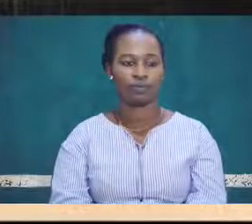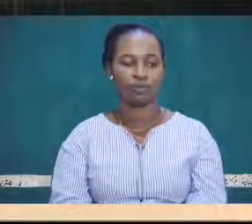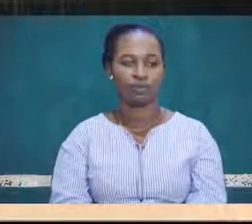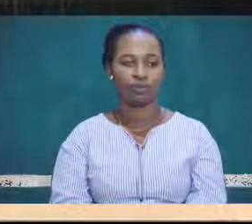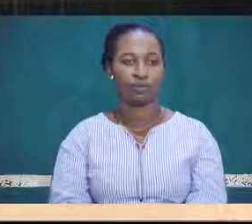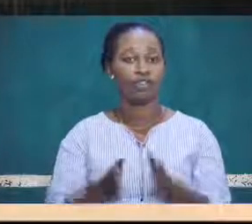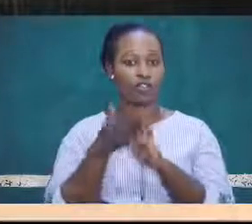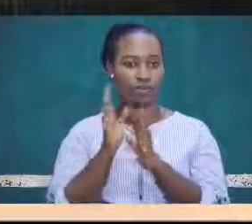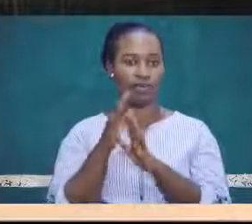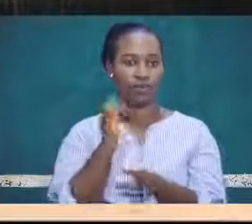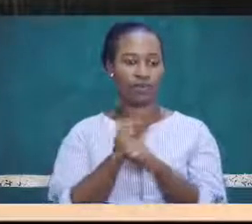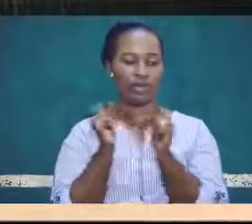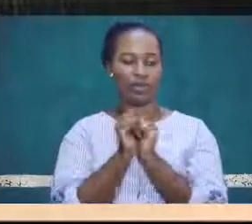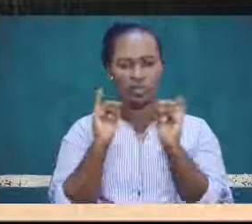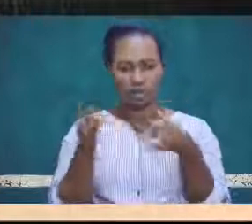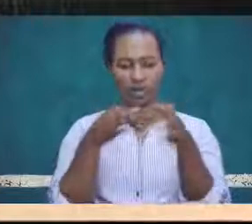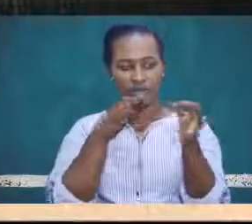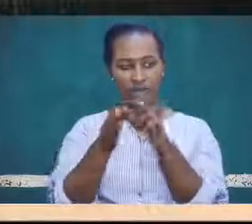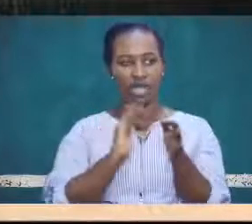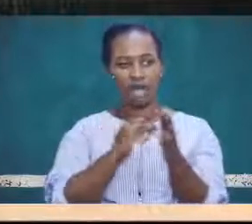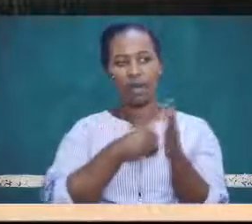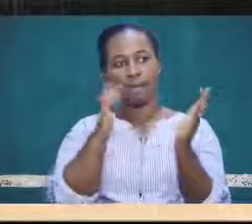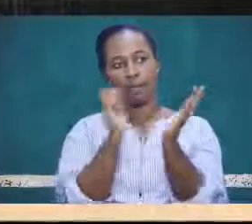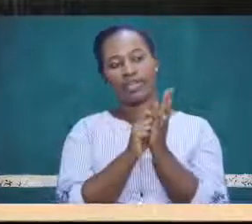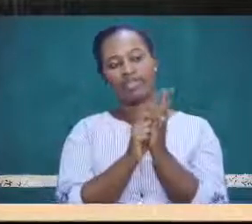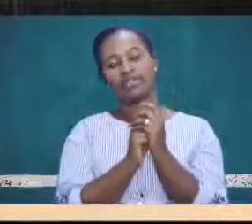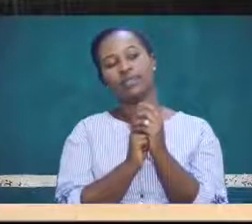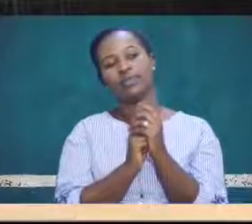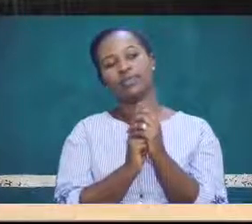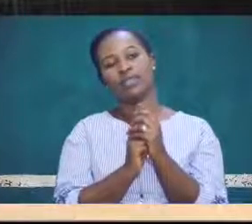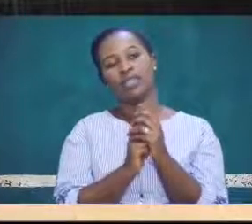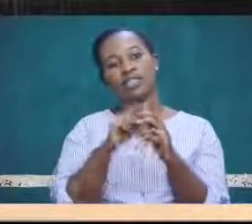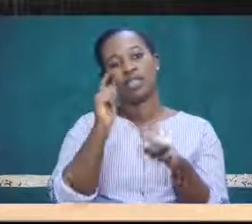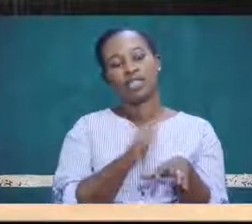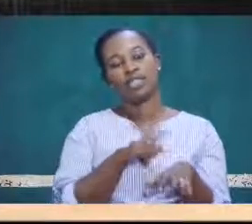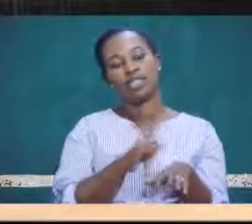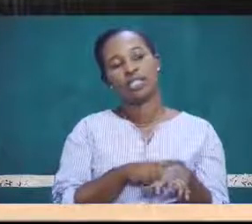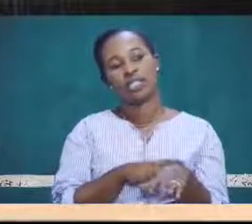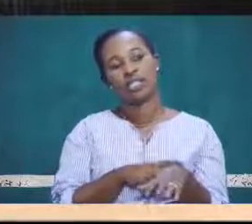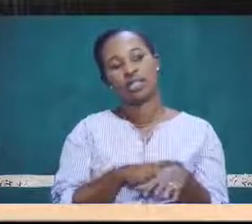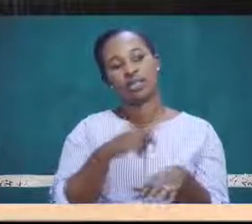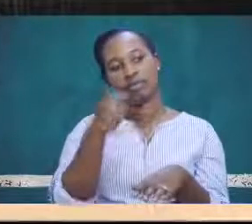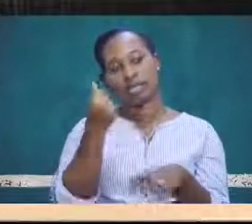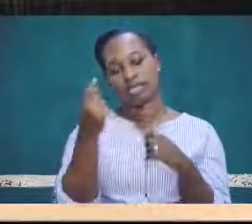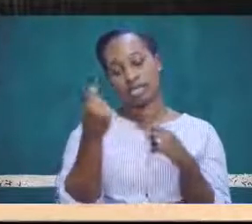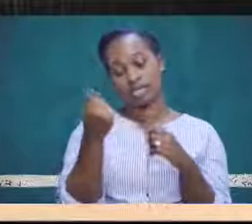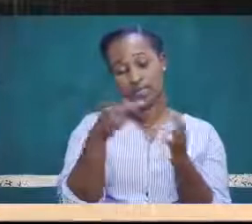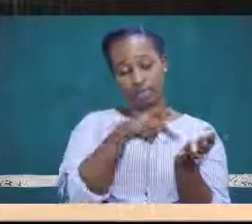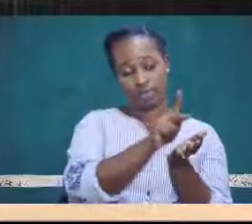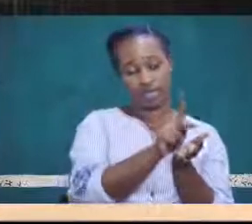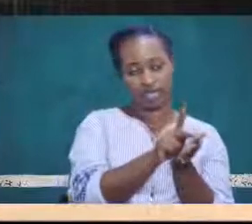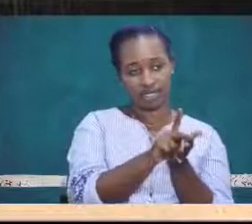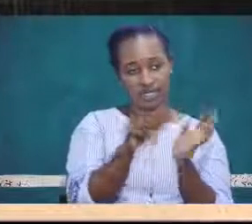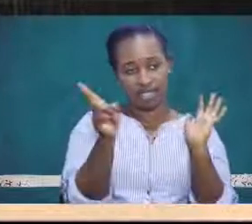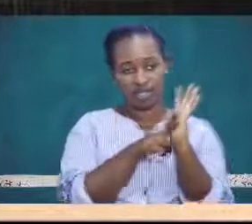very quickly. Let us try to determine our points. In the first case, when the price was 600, remember